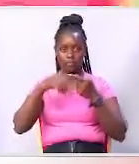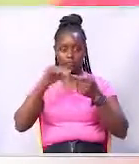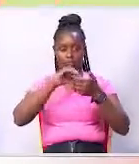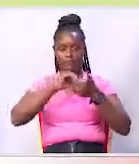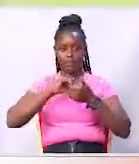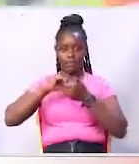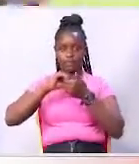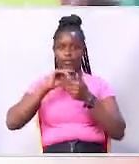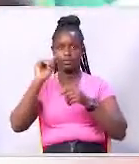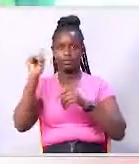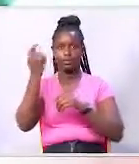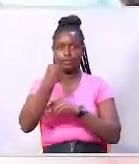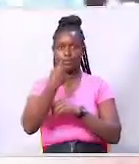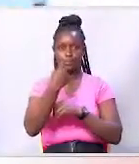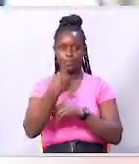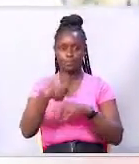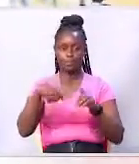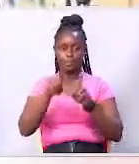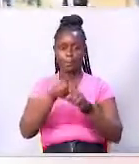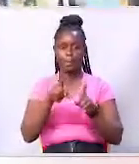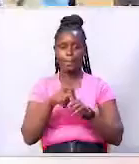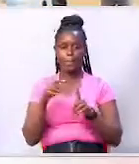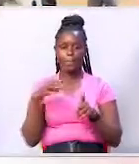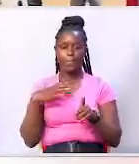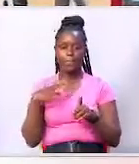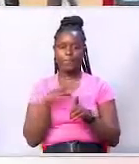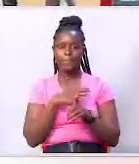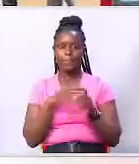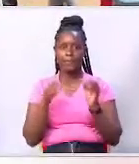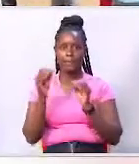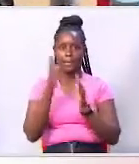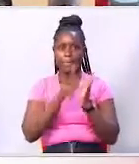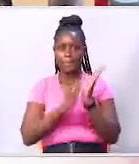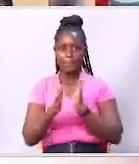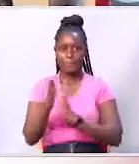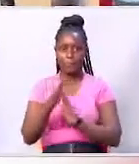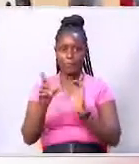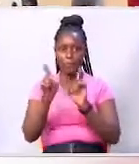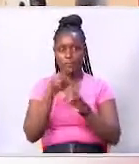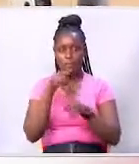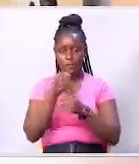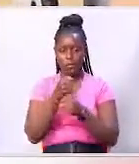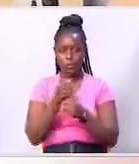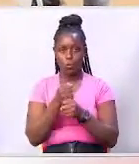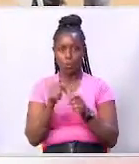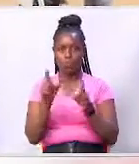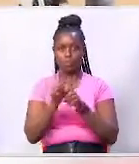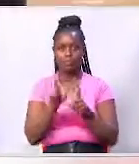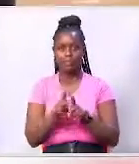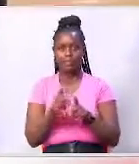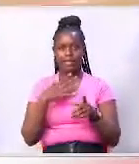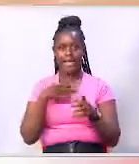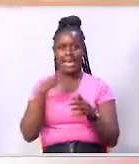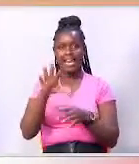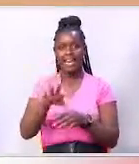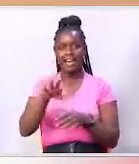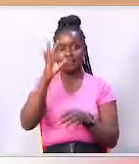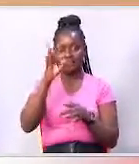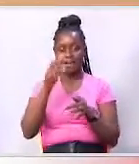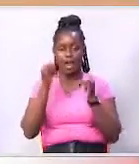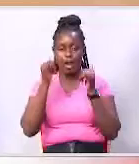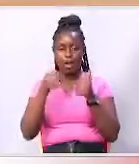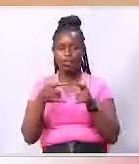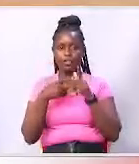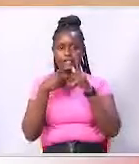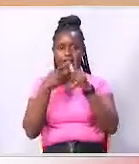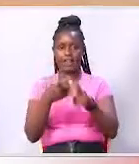Kenya. According to the organizers, the tournament aims at supporting volleyball in the country as well as identifying and nurturing young